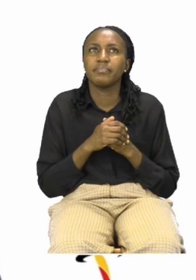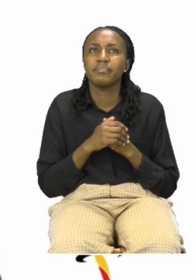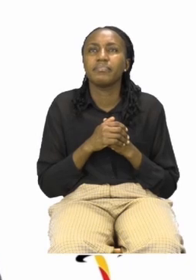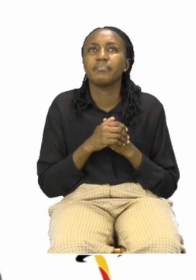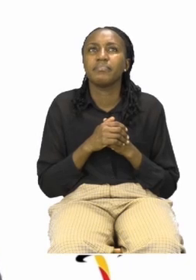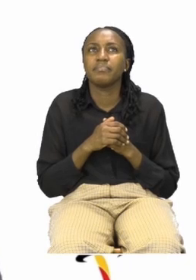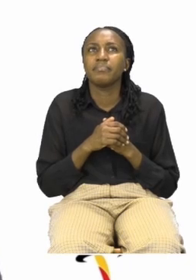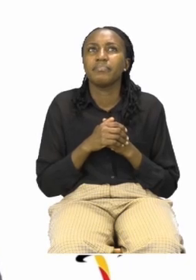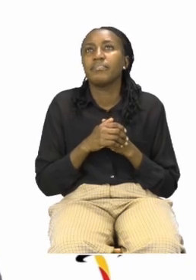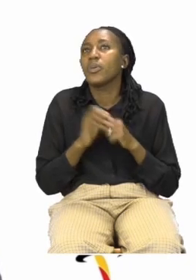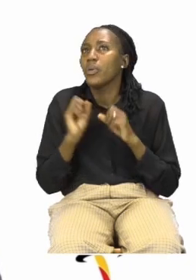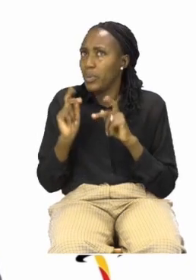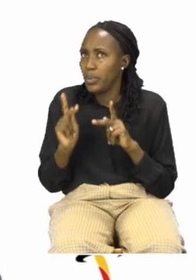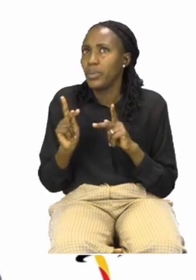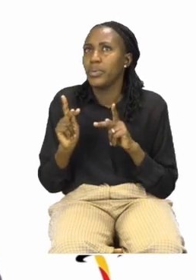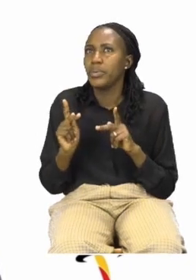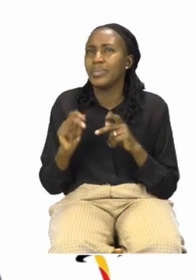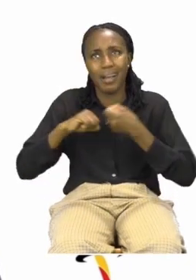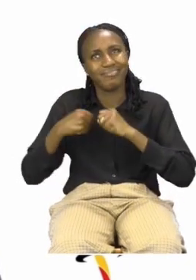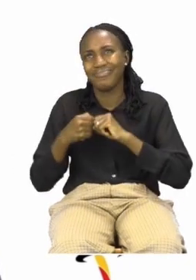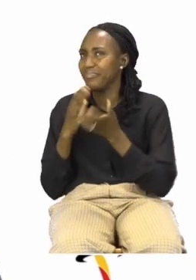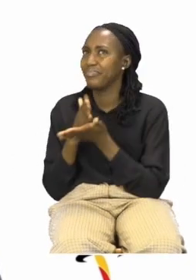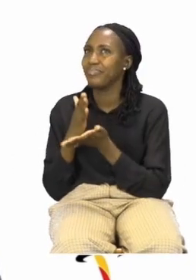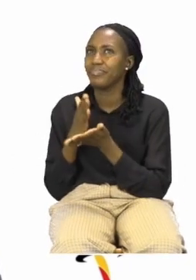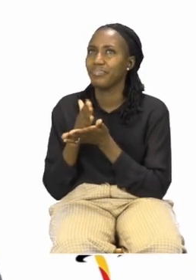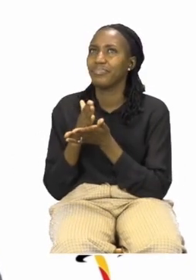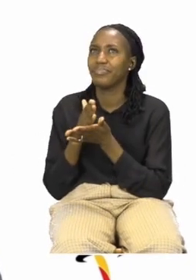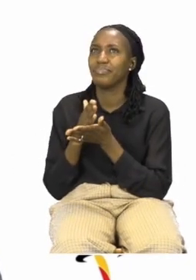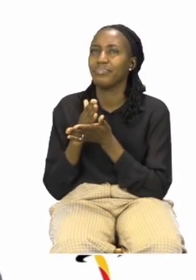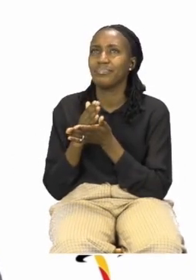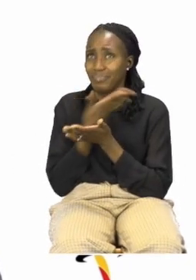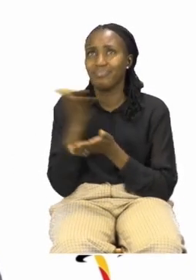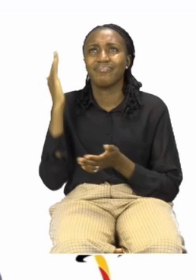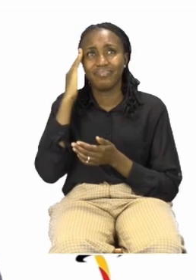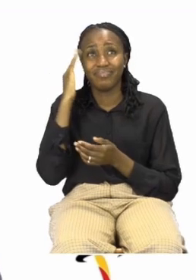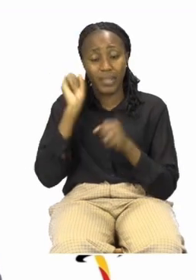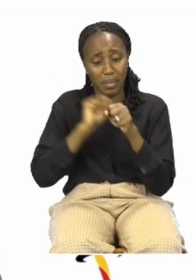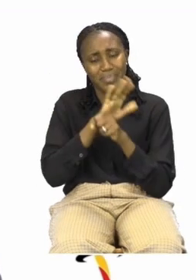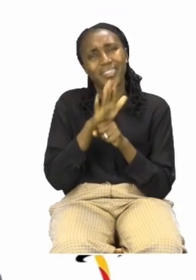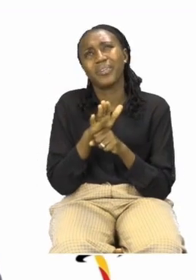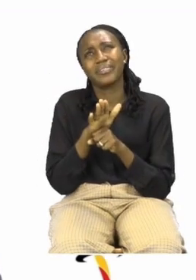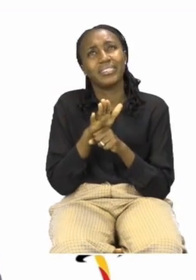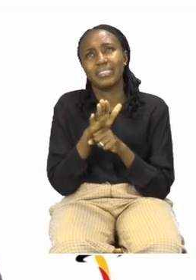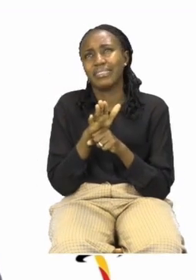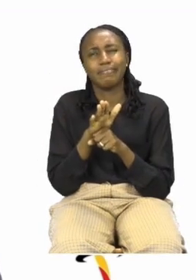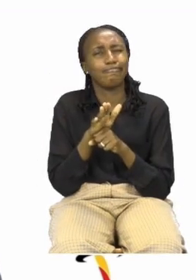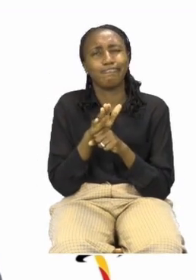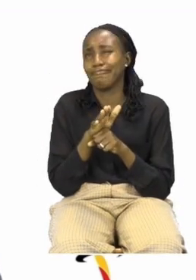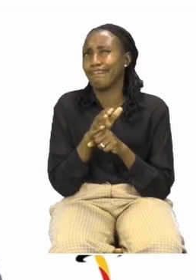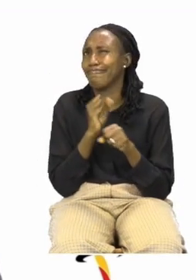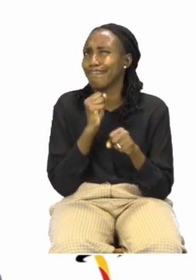Yeah, obviously, we had some challenges which everybody is quite aware in terms of COVID-19. Definitely it